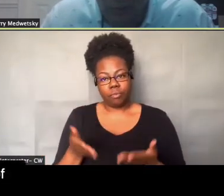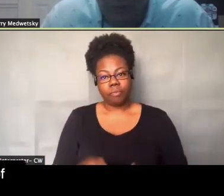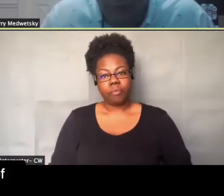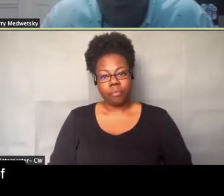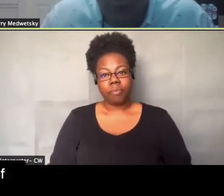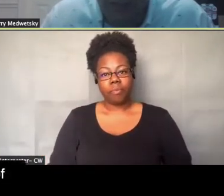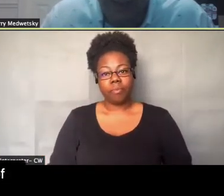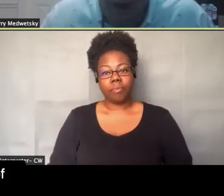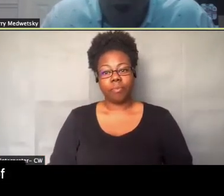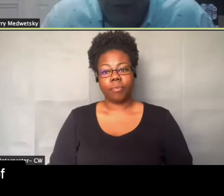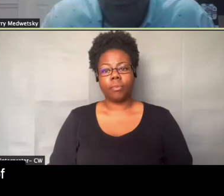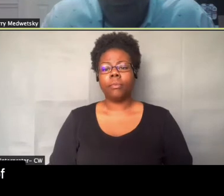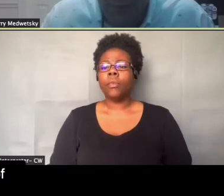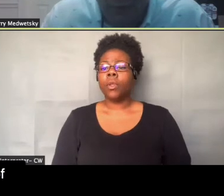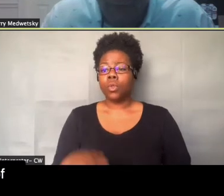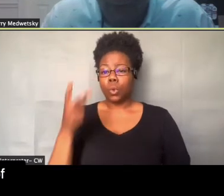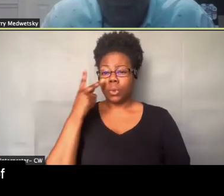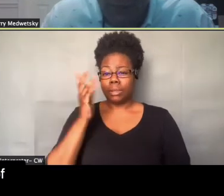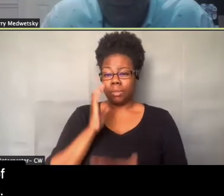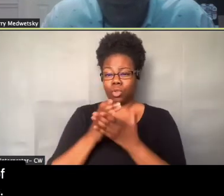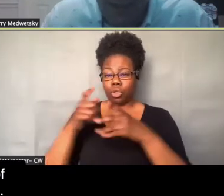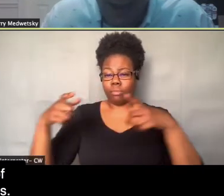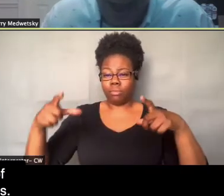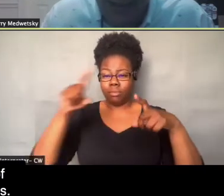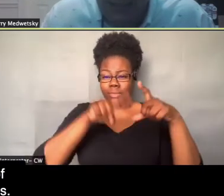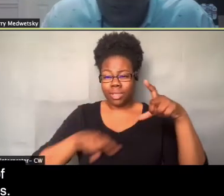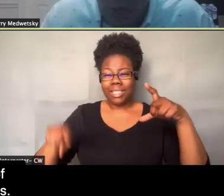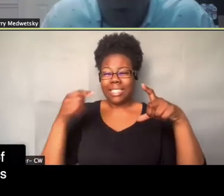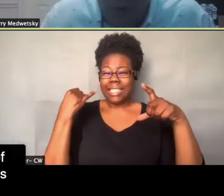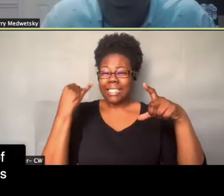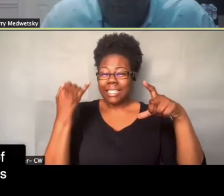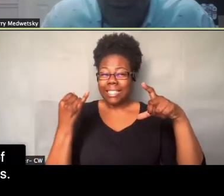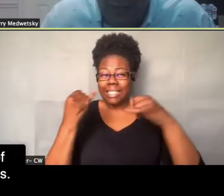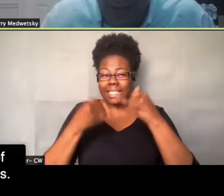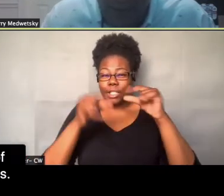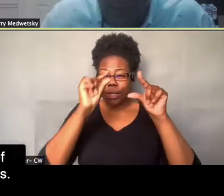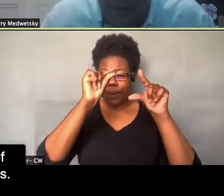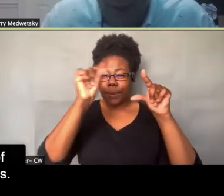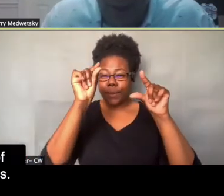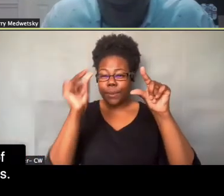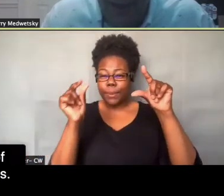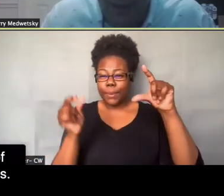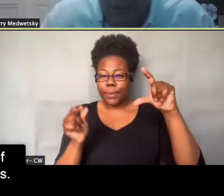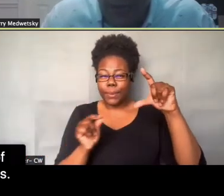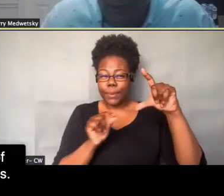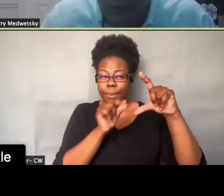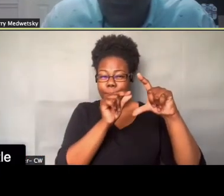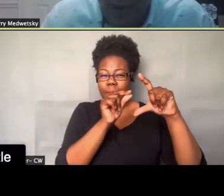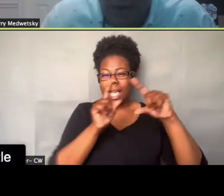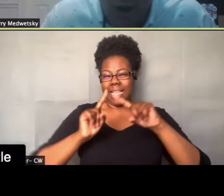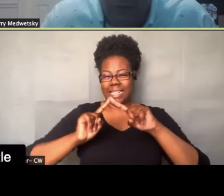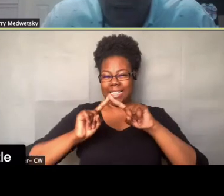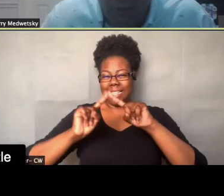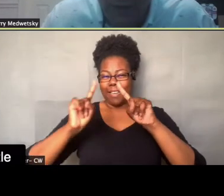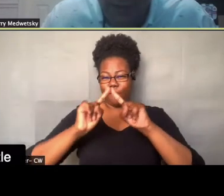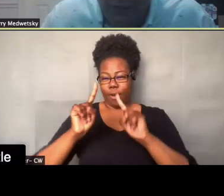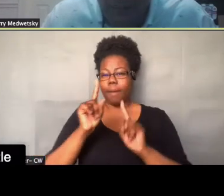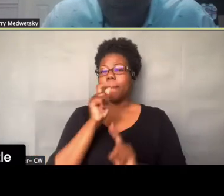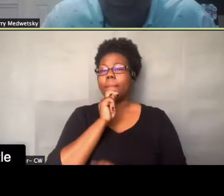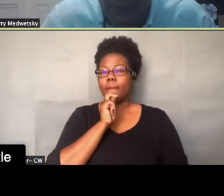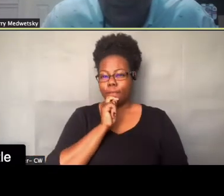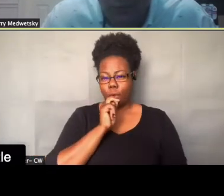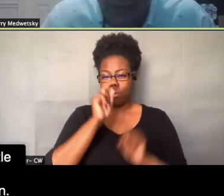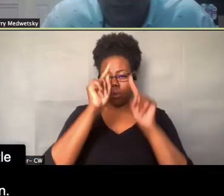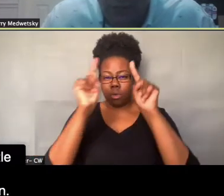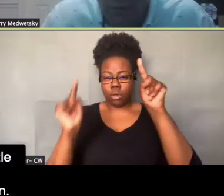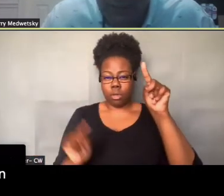little curvatures are different microphones. And so it's picking up and I'll decide, oh, I want to hear the